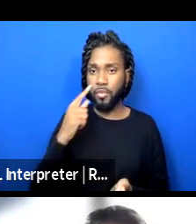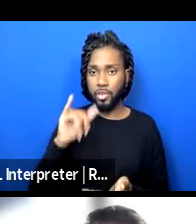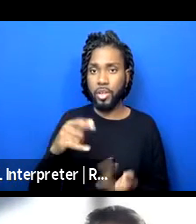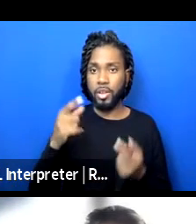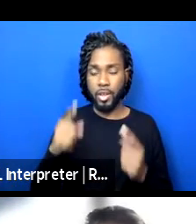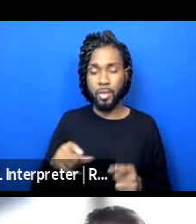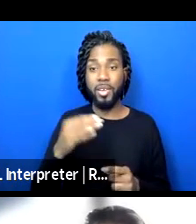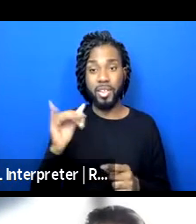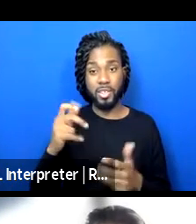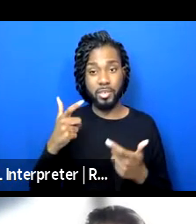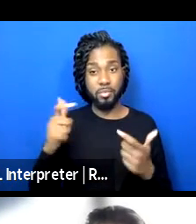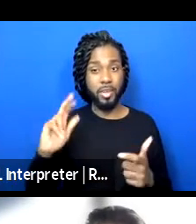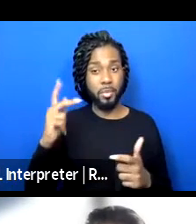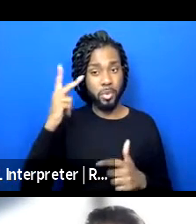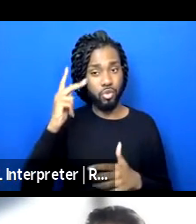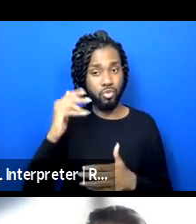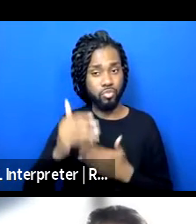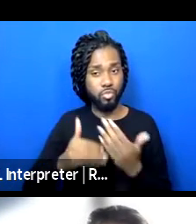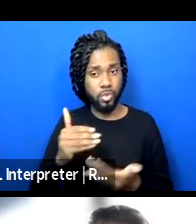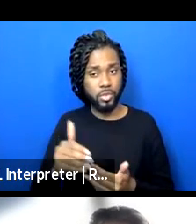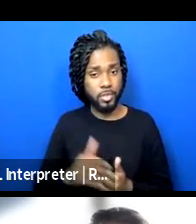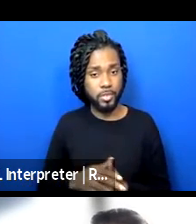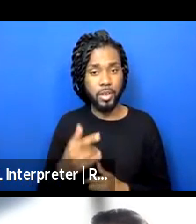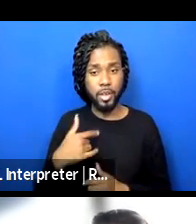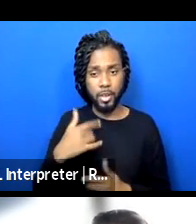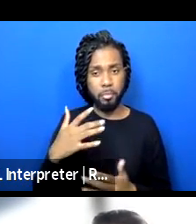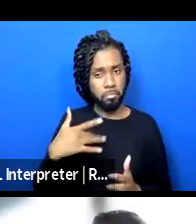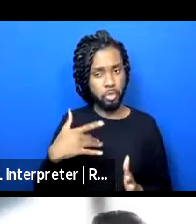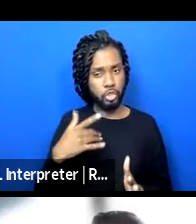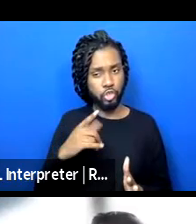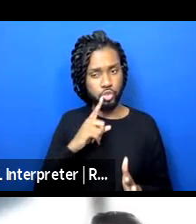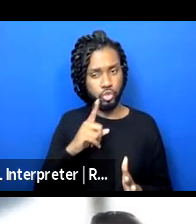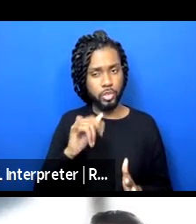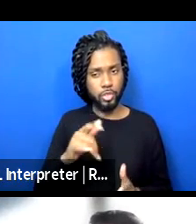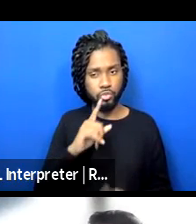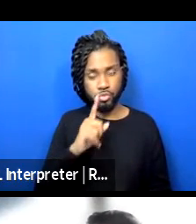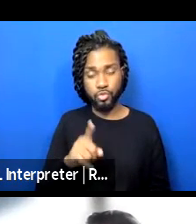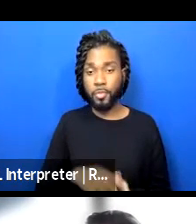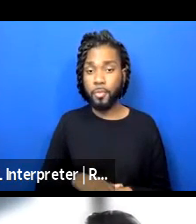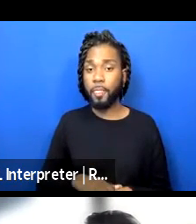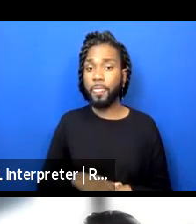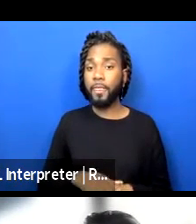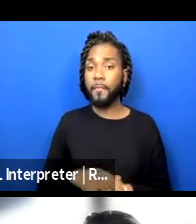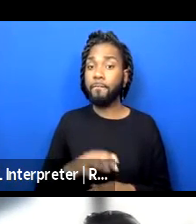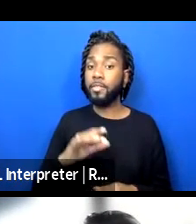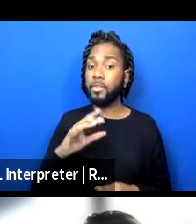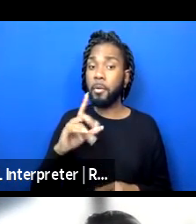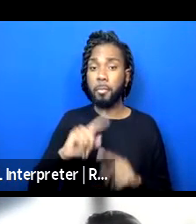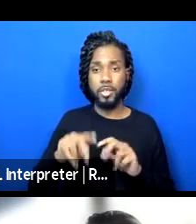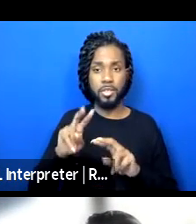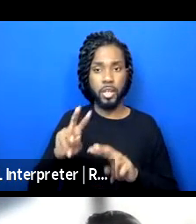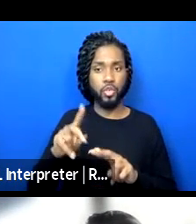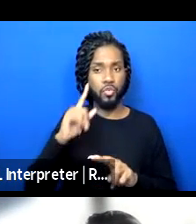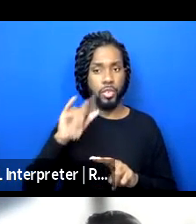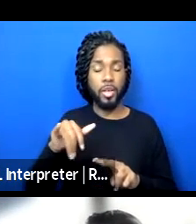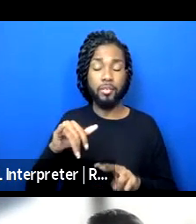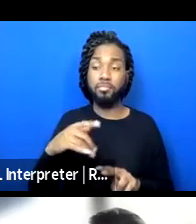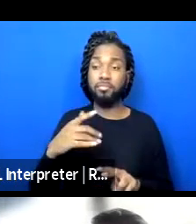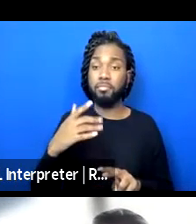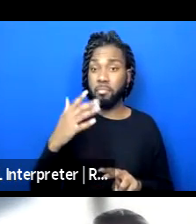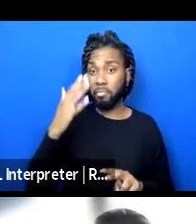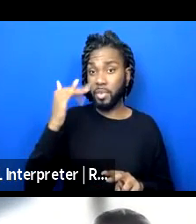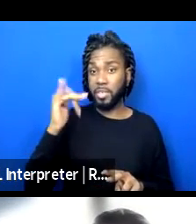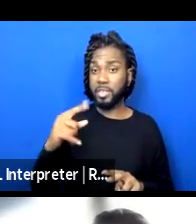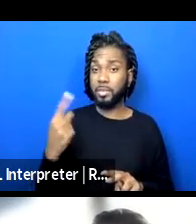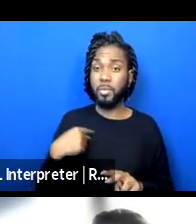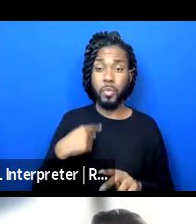political process. I'm pretty sure that that is true. So stay tuned on that. It is something that we think about.